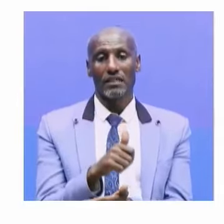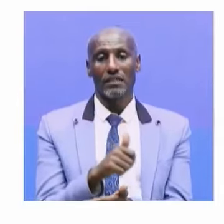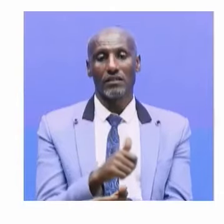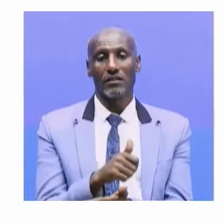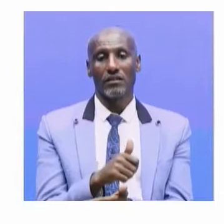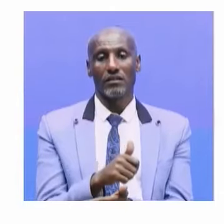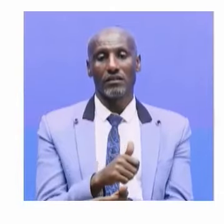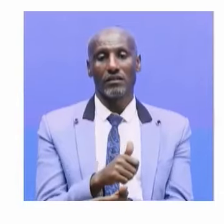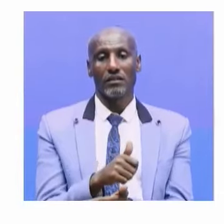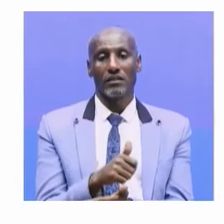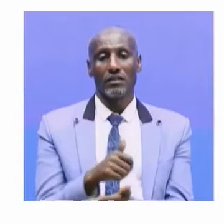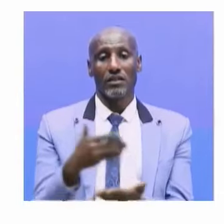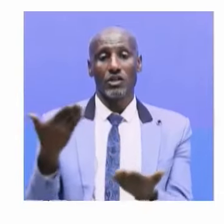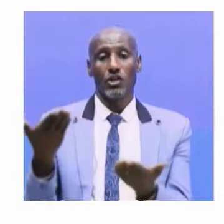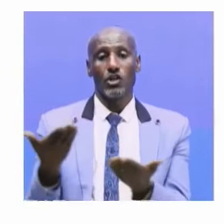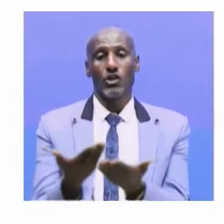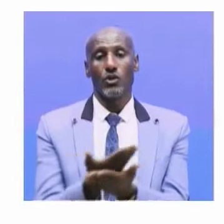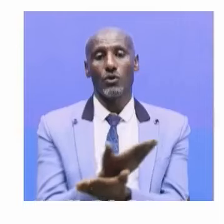new